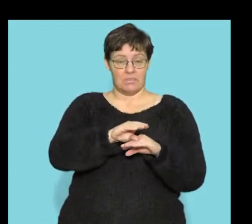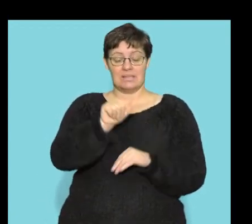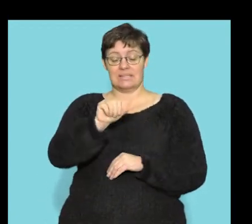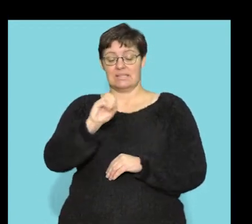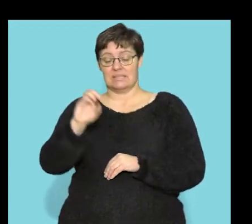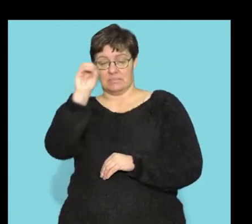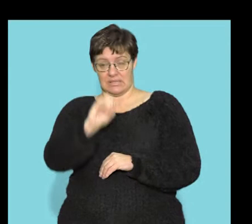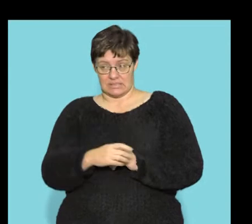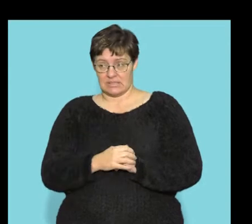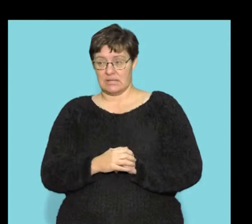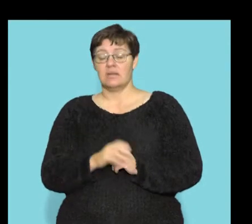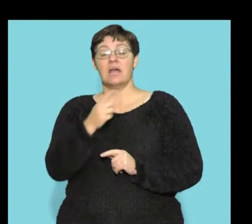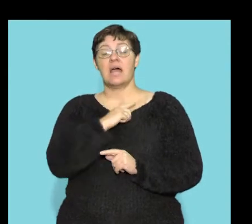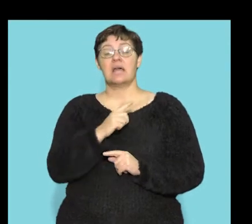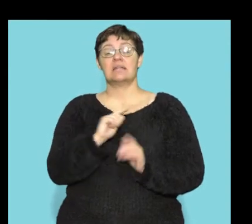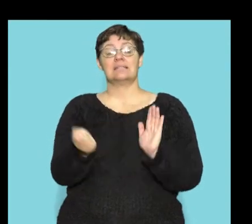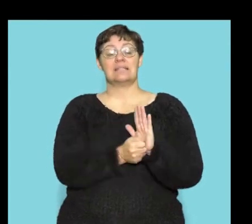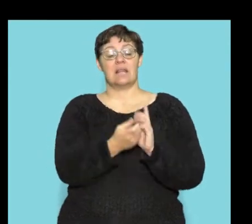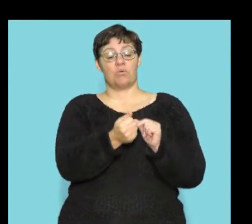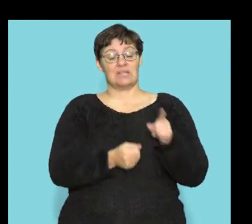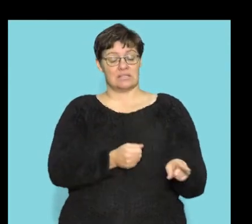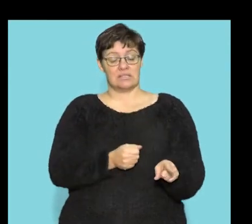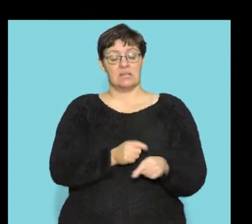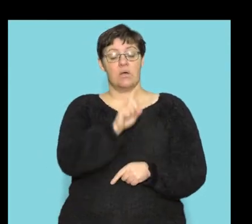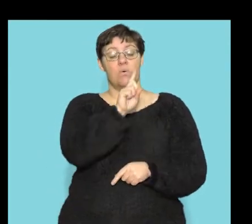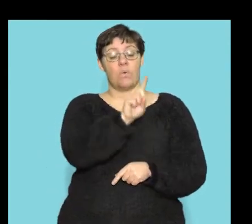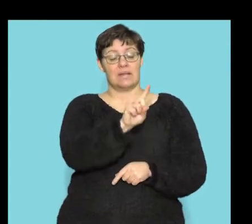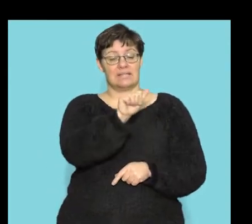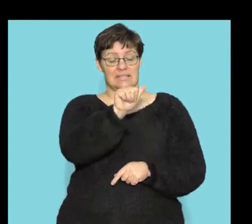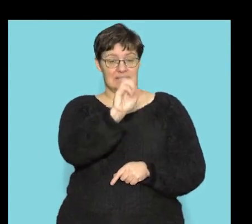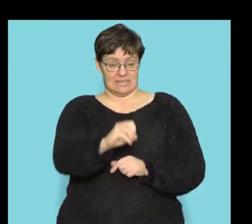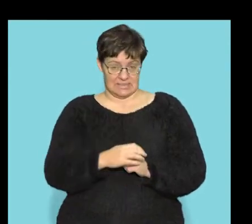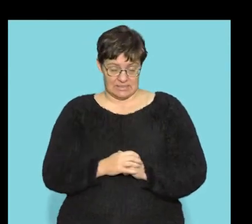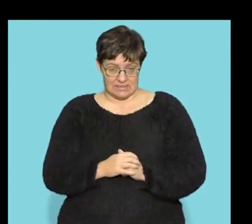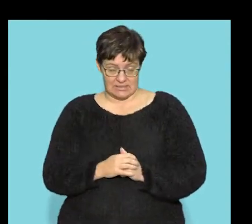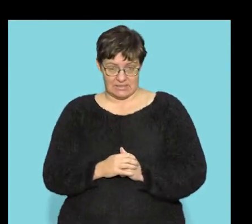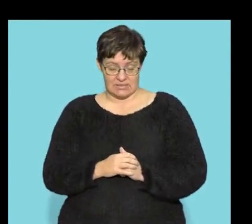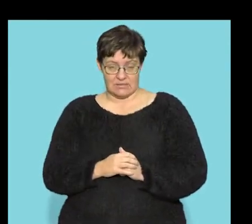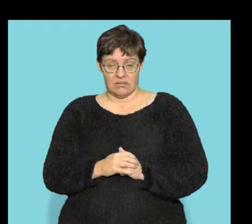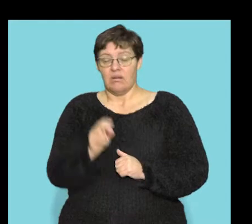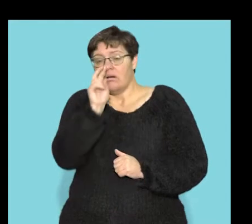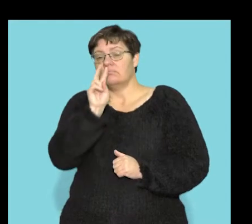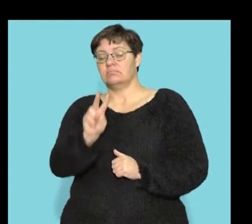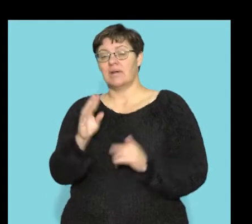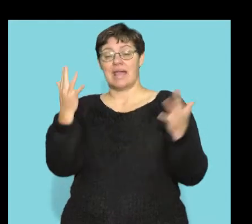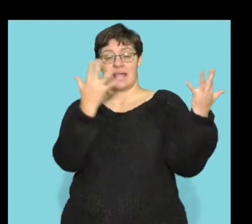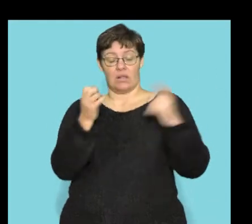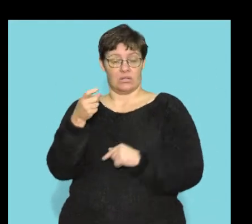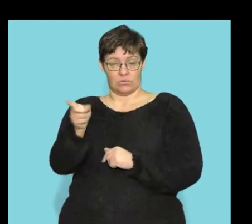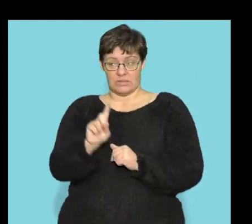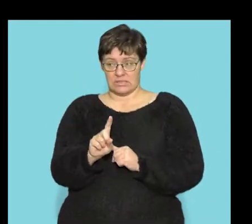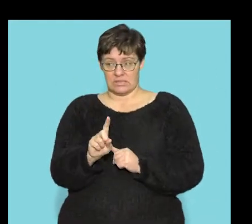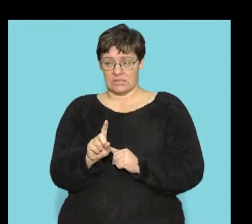is 60, and your selling price is 160. So obviously you can see, what are we